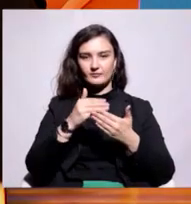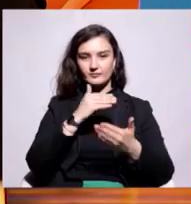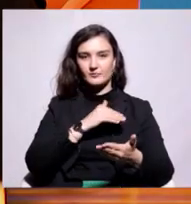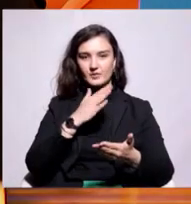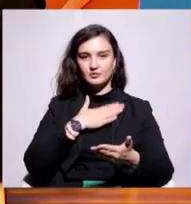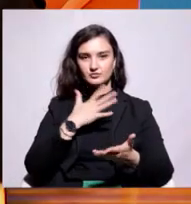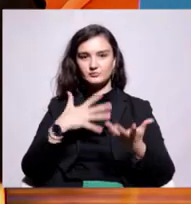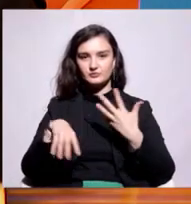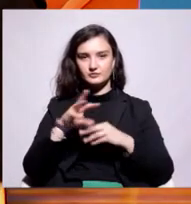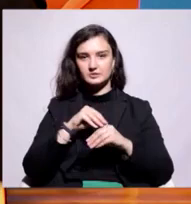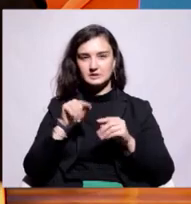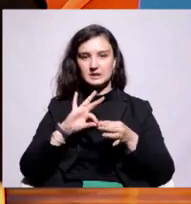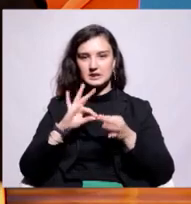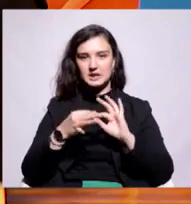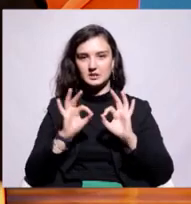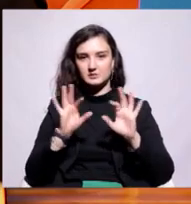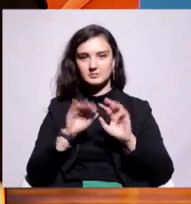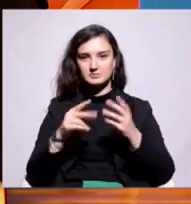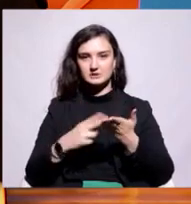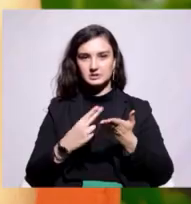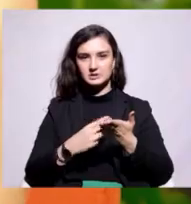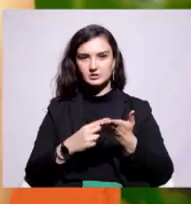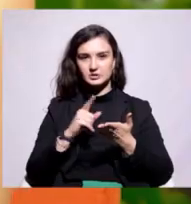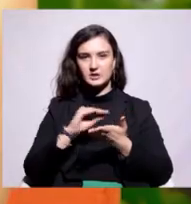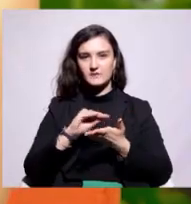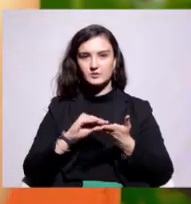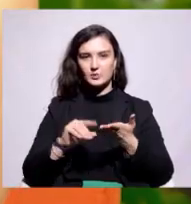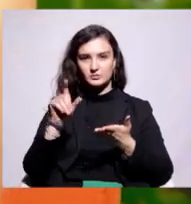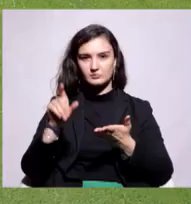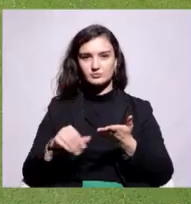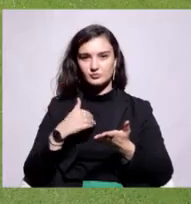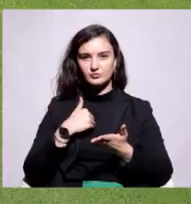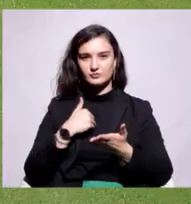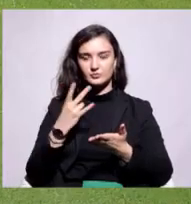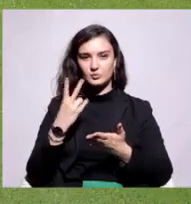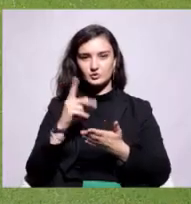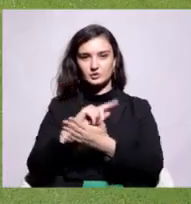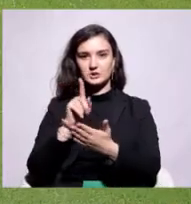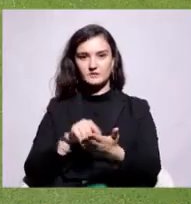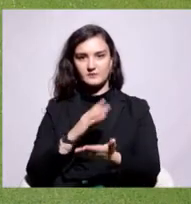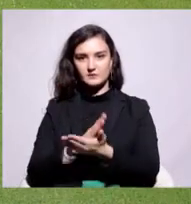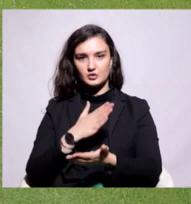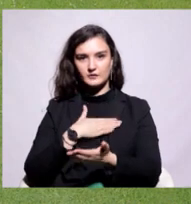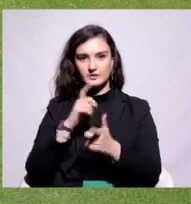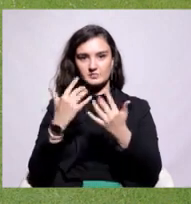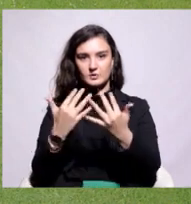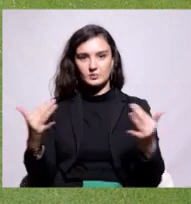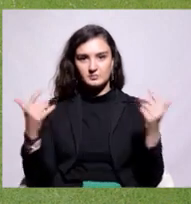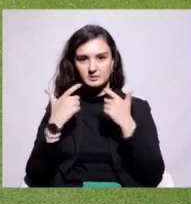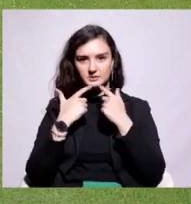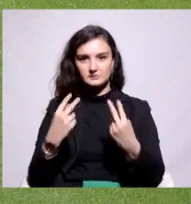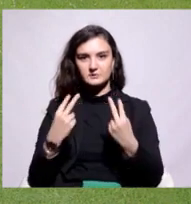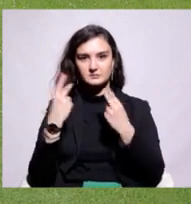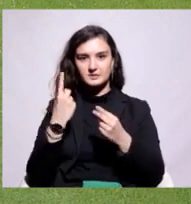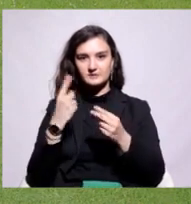we go into details of the book and the author, we have questions for our audience. So